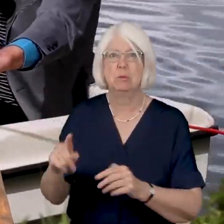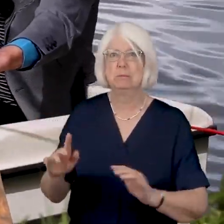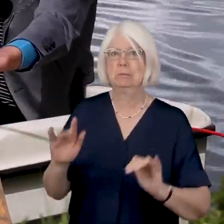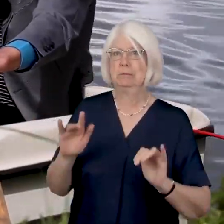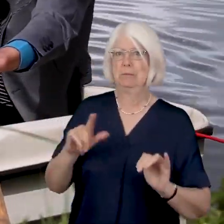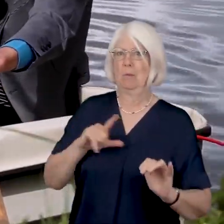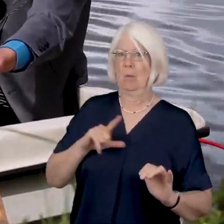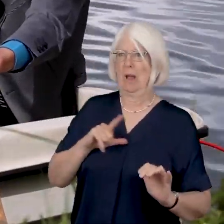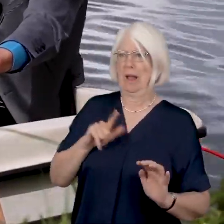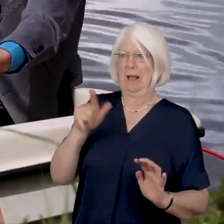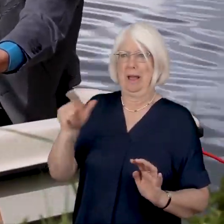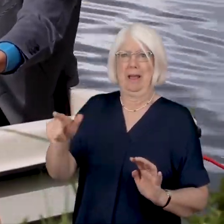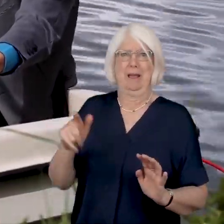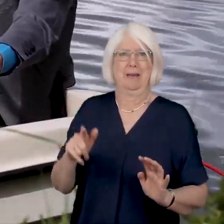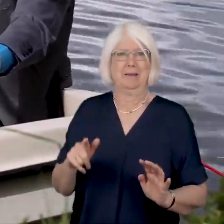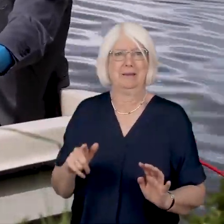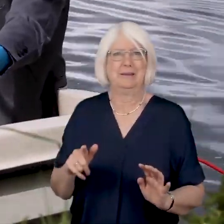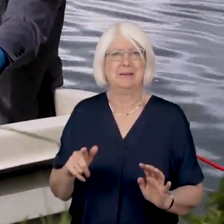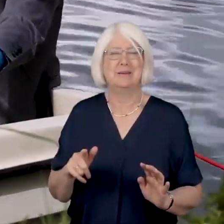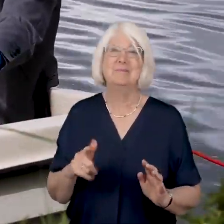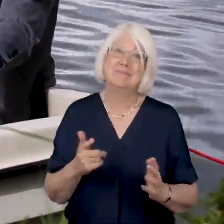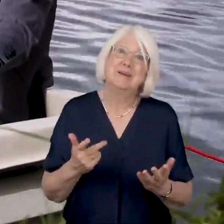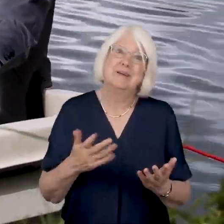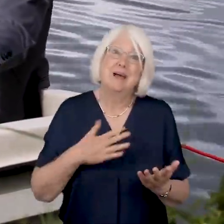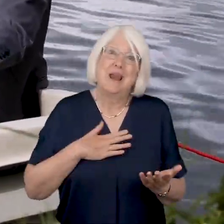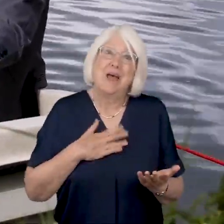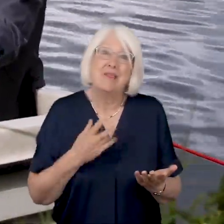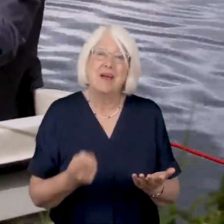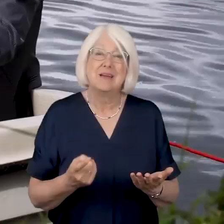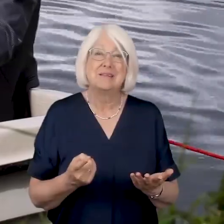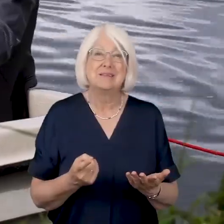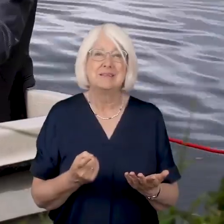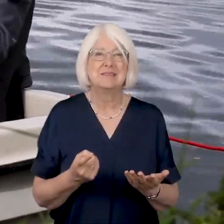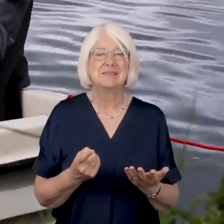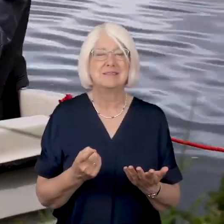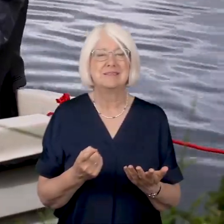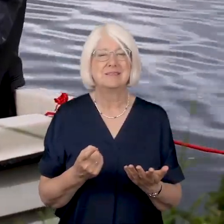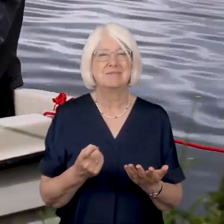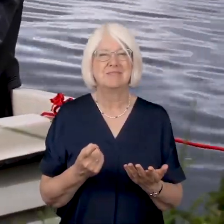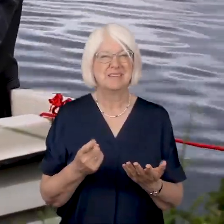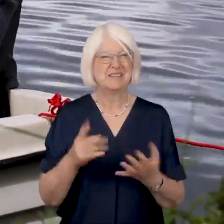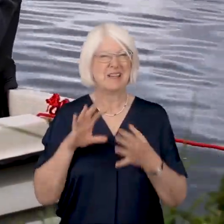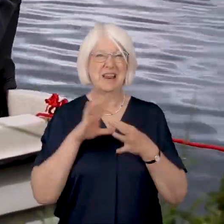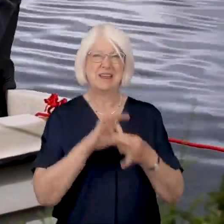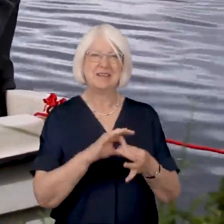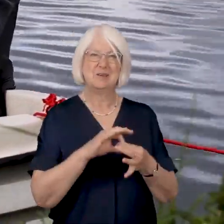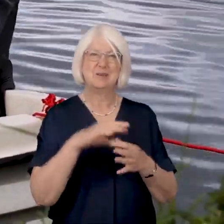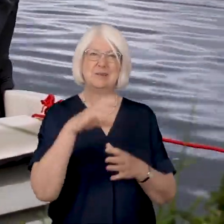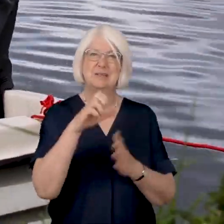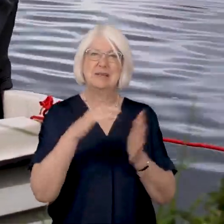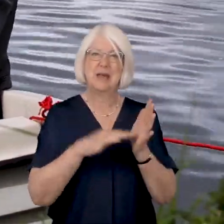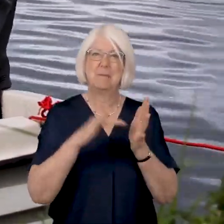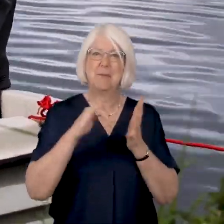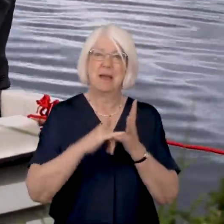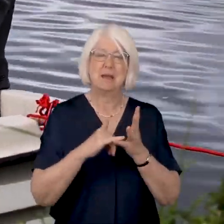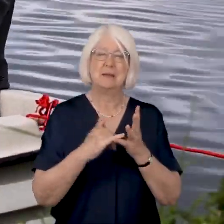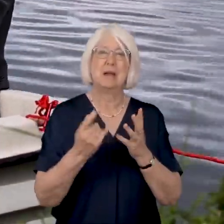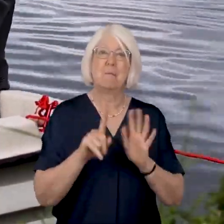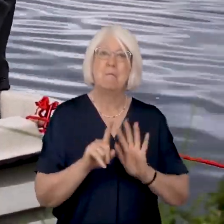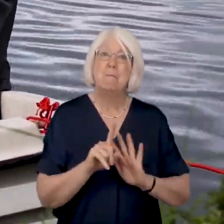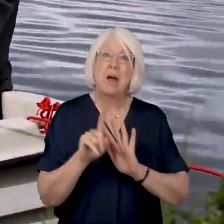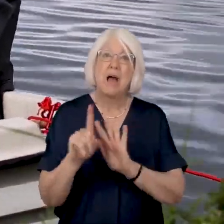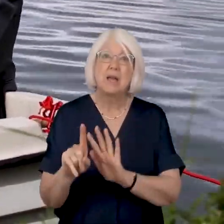why does he go to that space? But that's what I love about it, because I think in terms of CMS and pioneers that we work